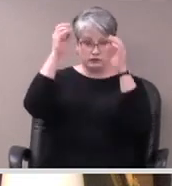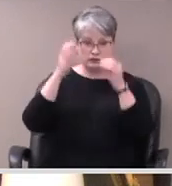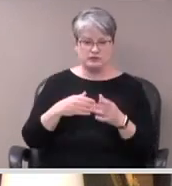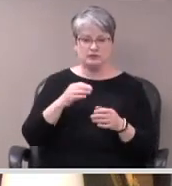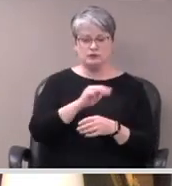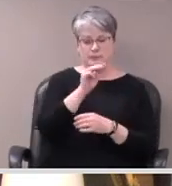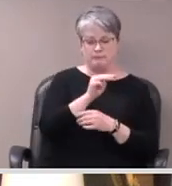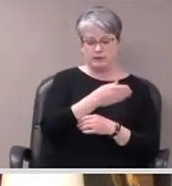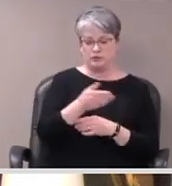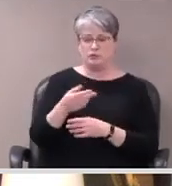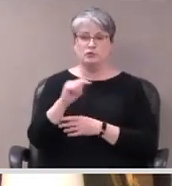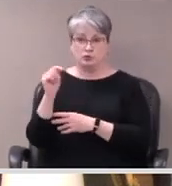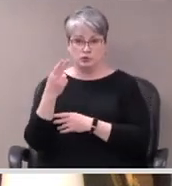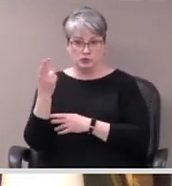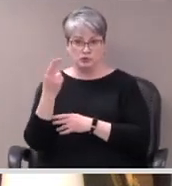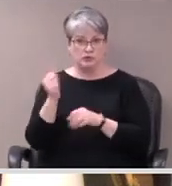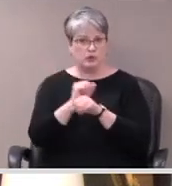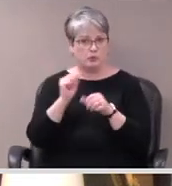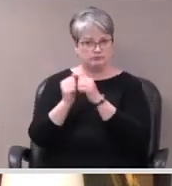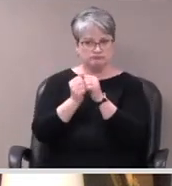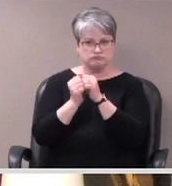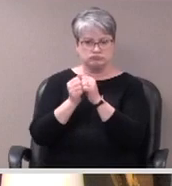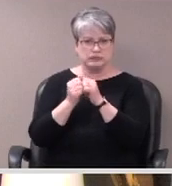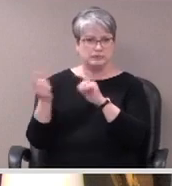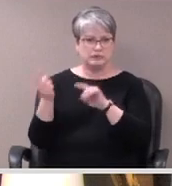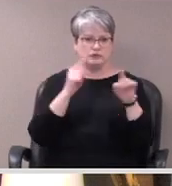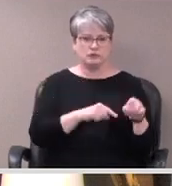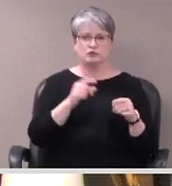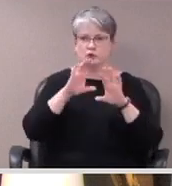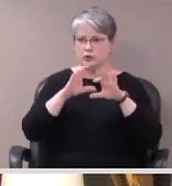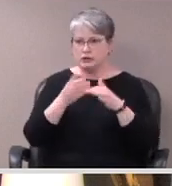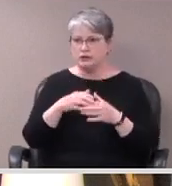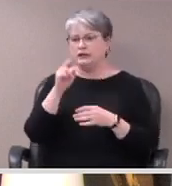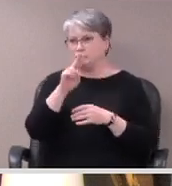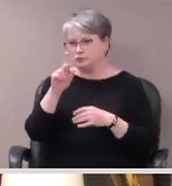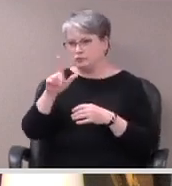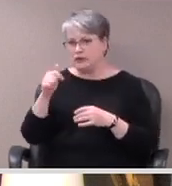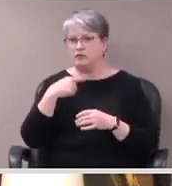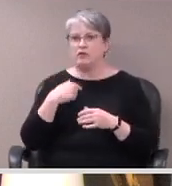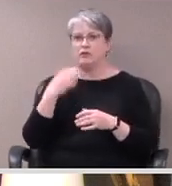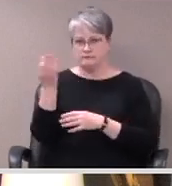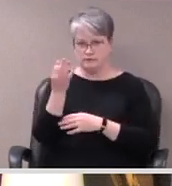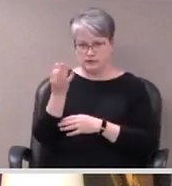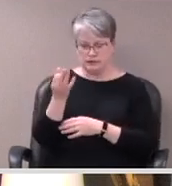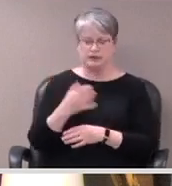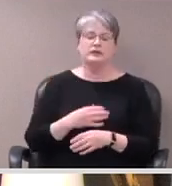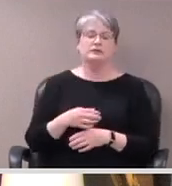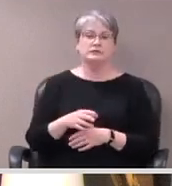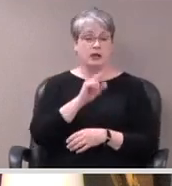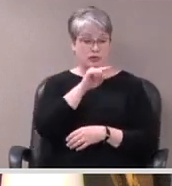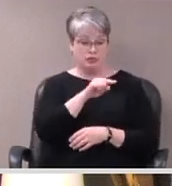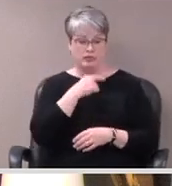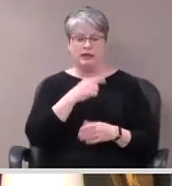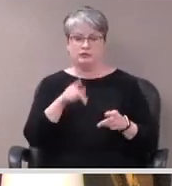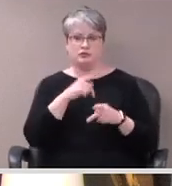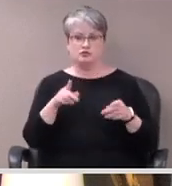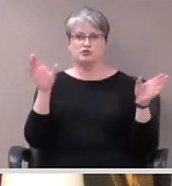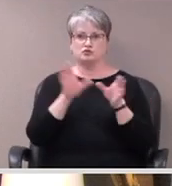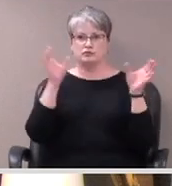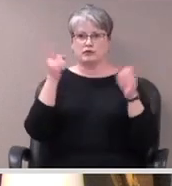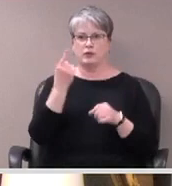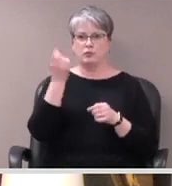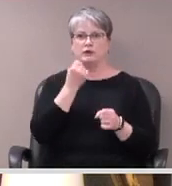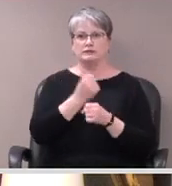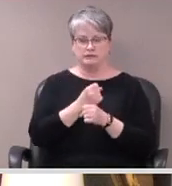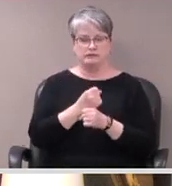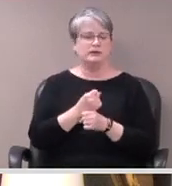Monday through Thursday, and will be attending class at U of L on Fridays. Residents will become certified in 1 year. We